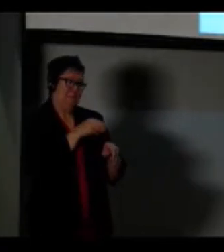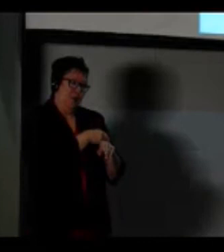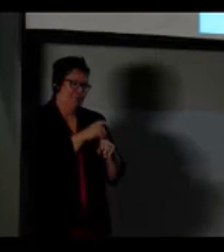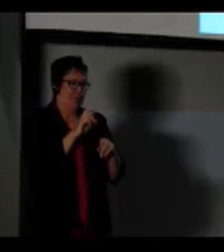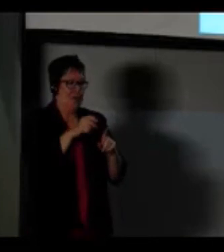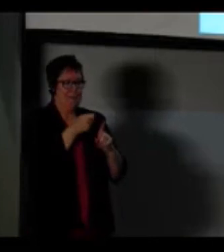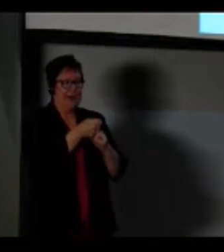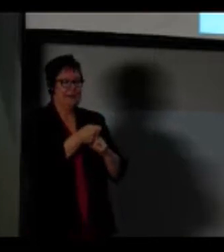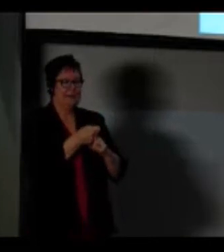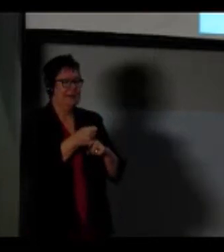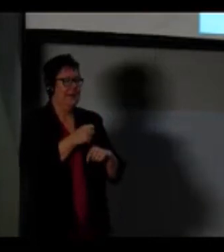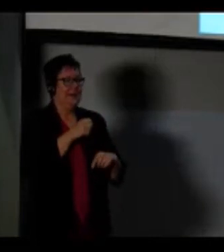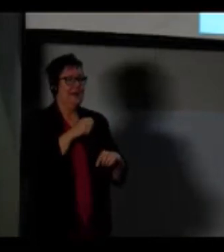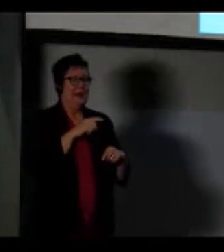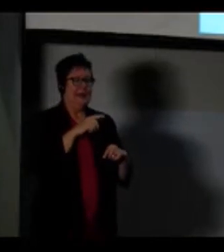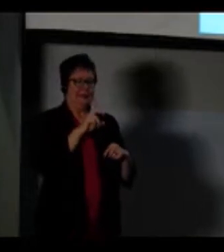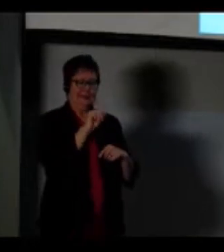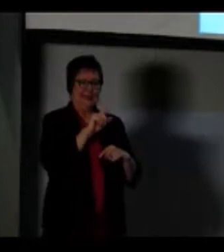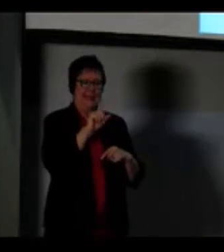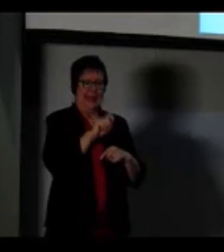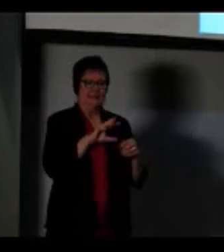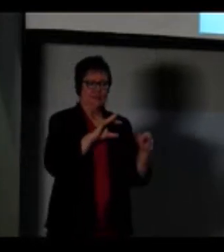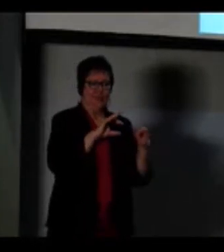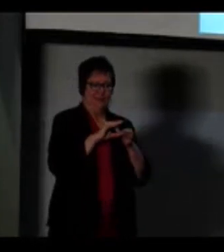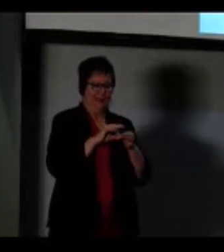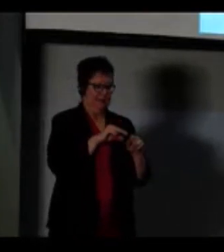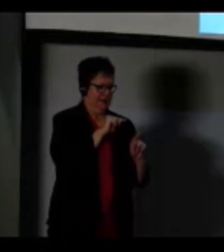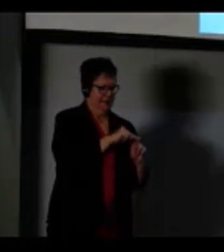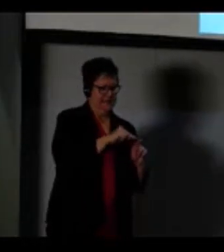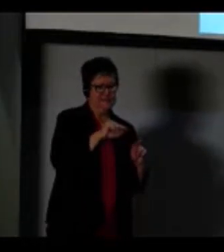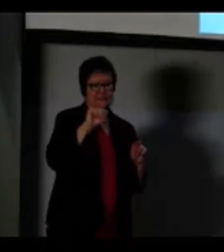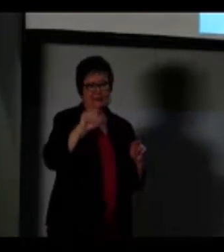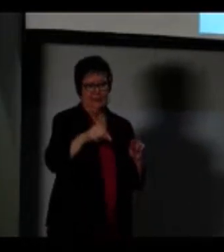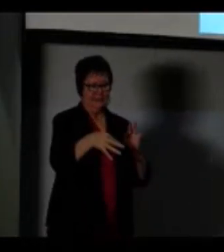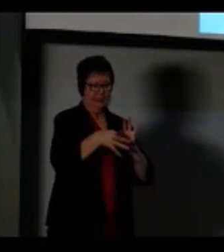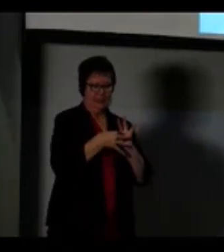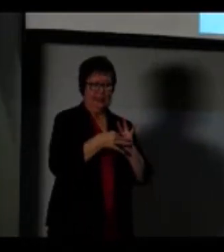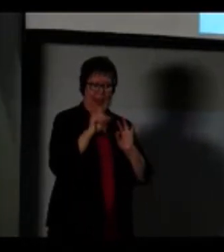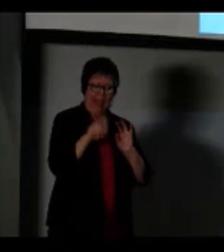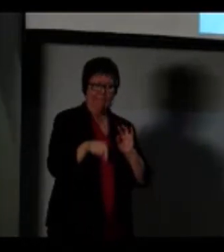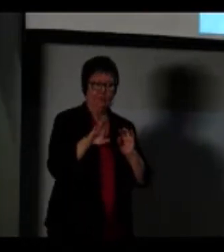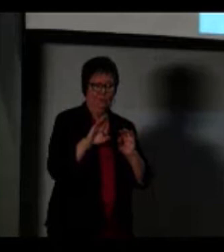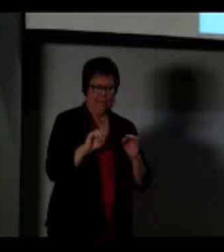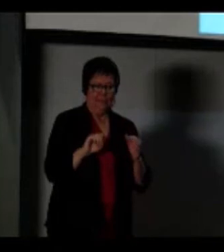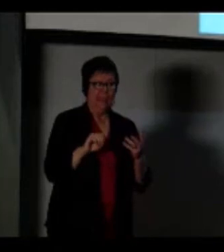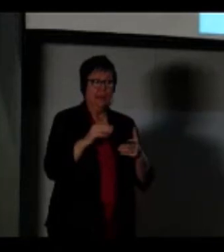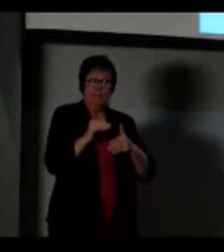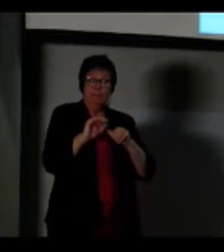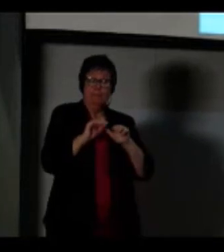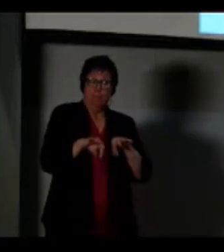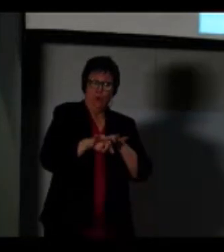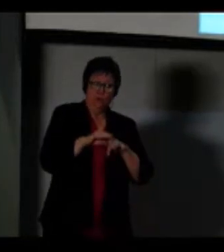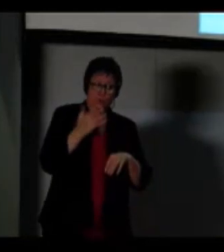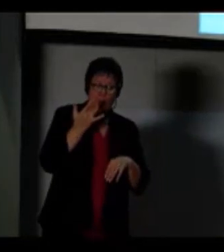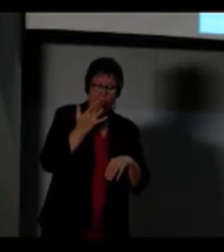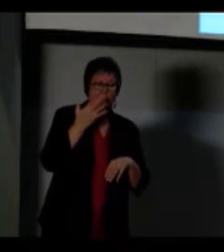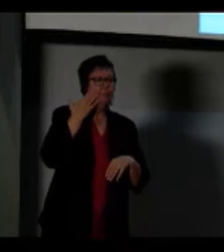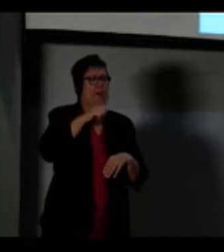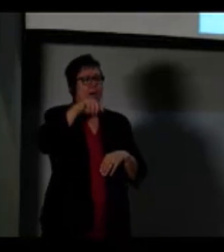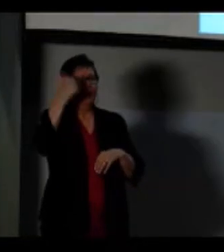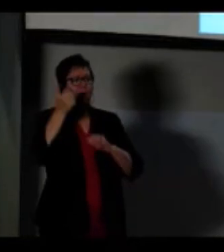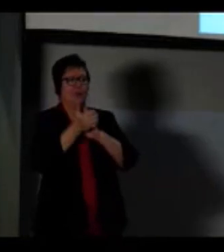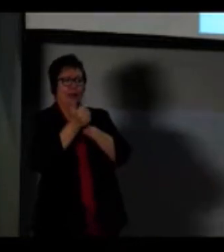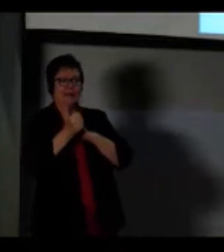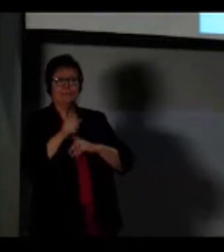linked open data unless you link it to other data. Well, why is this important? It's important because other experts